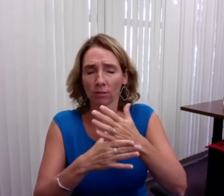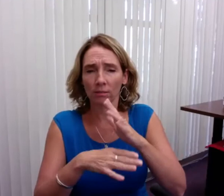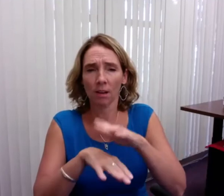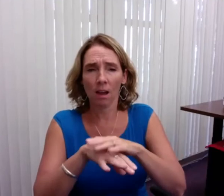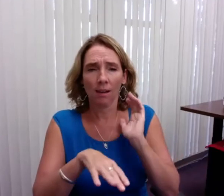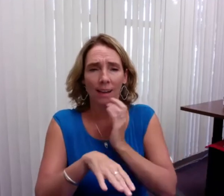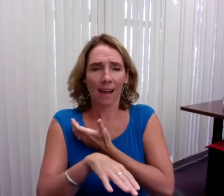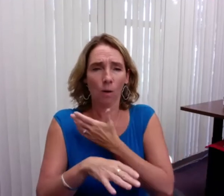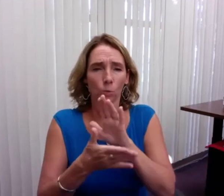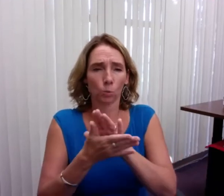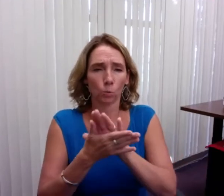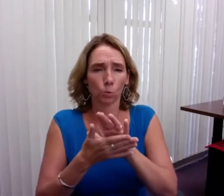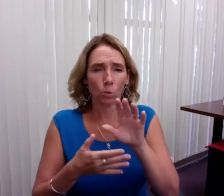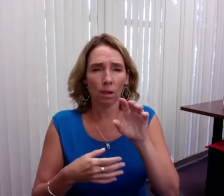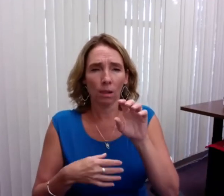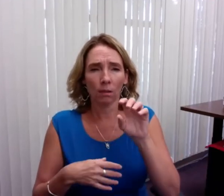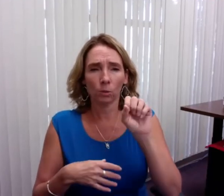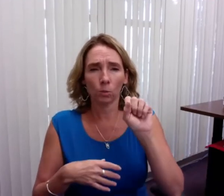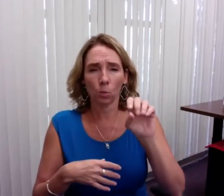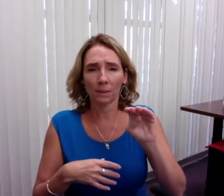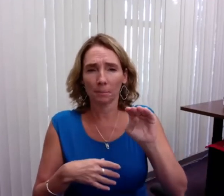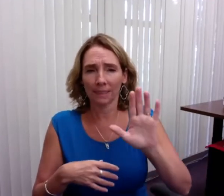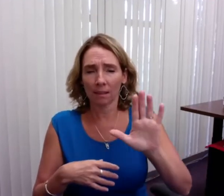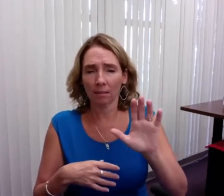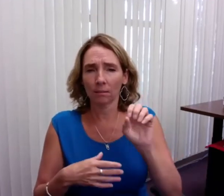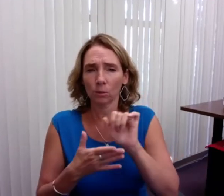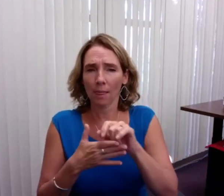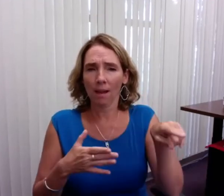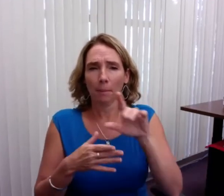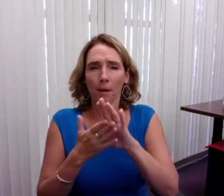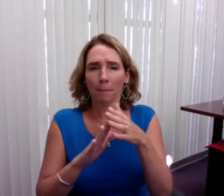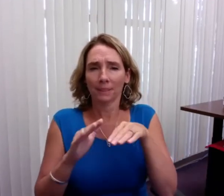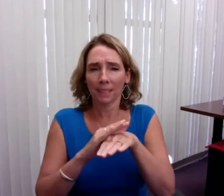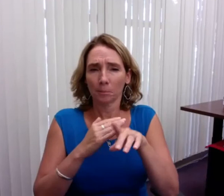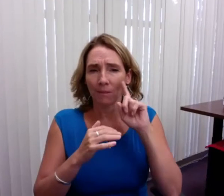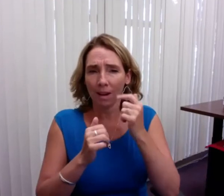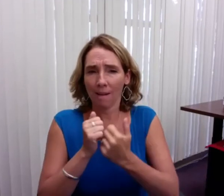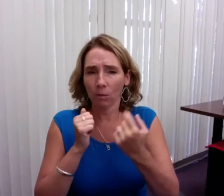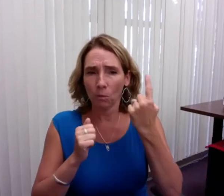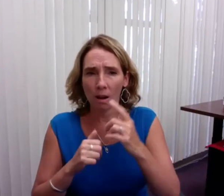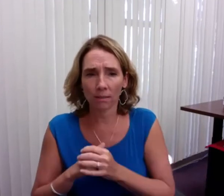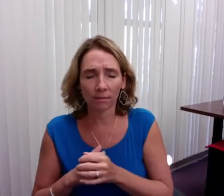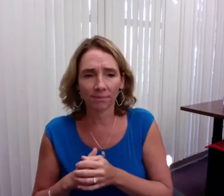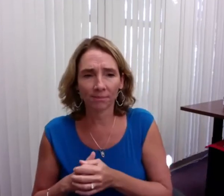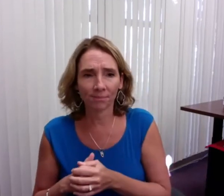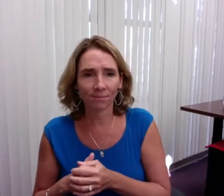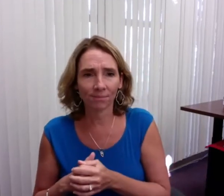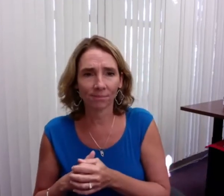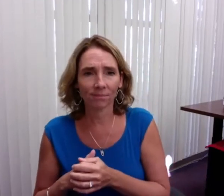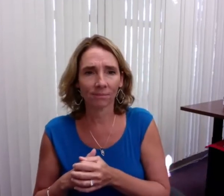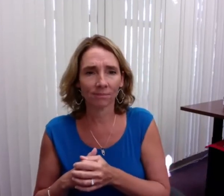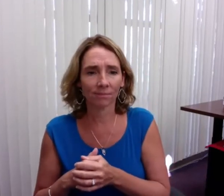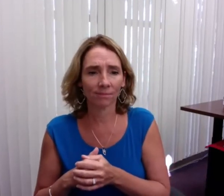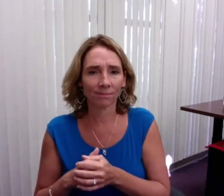Yes, this information will be shared on our school social media account so that it will be accessible